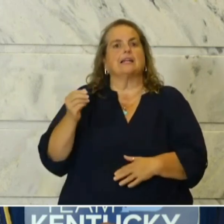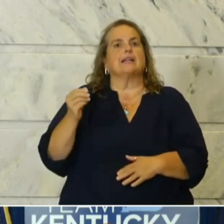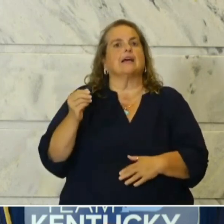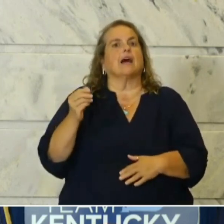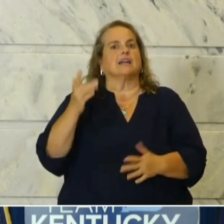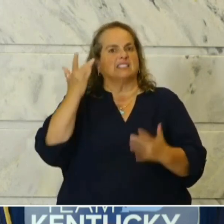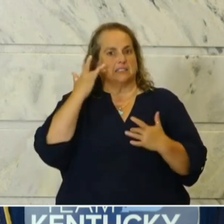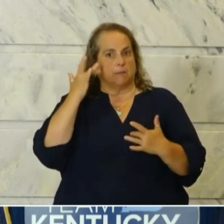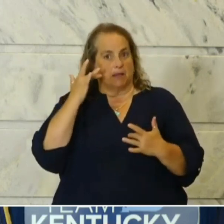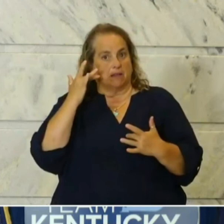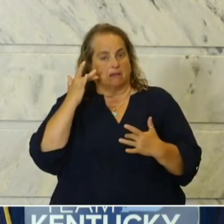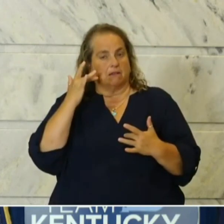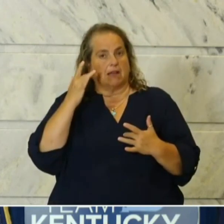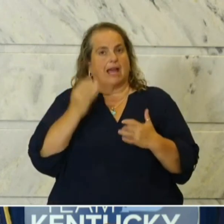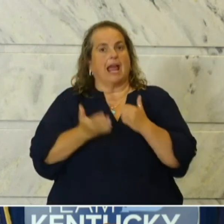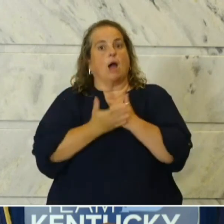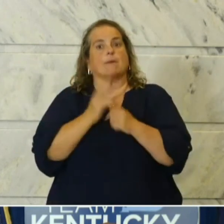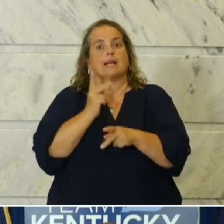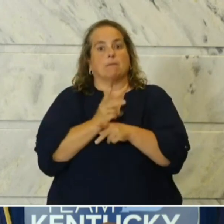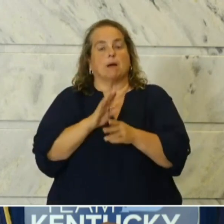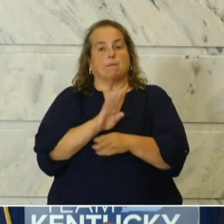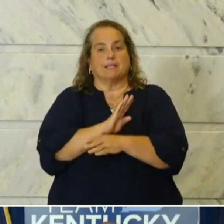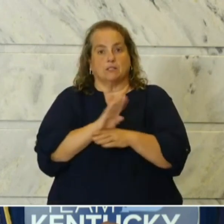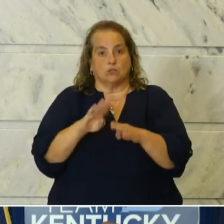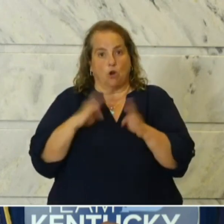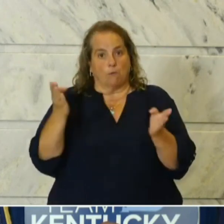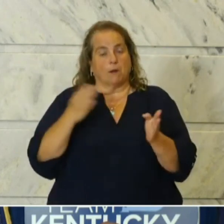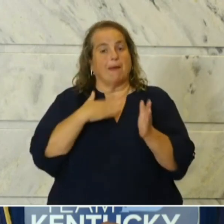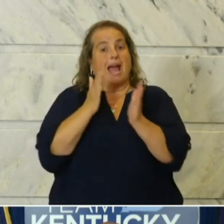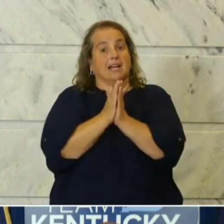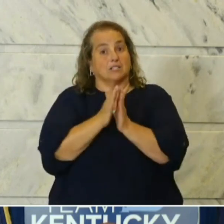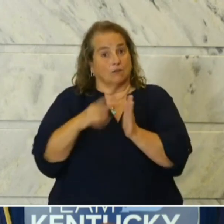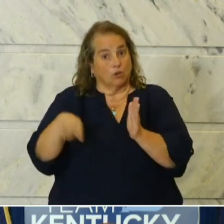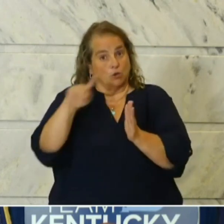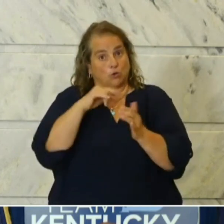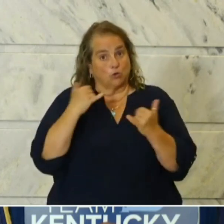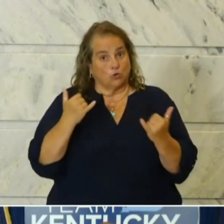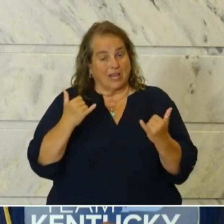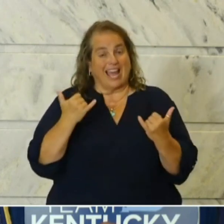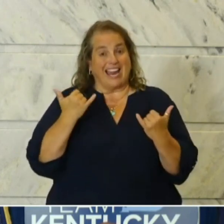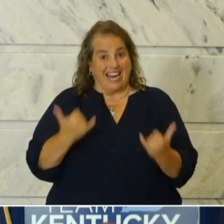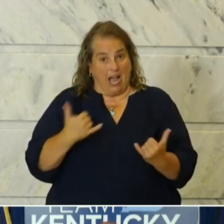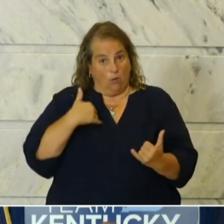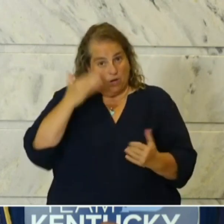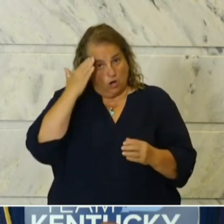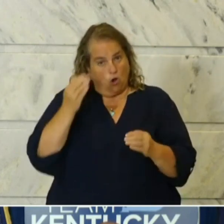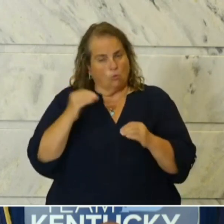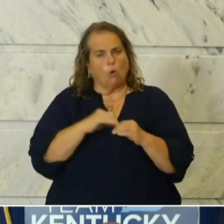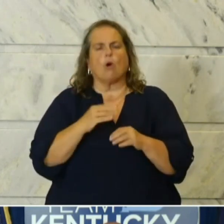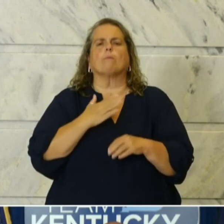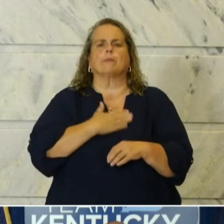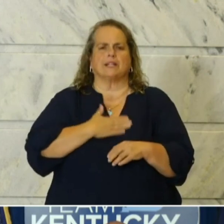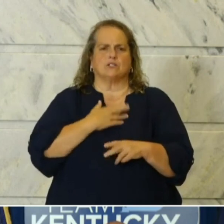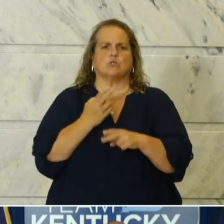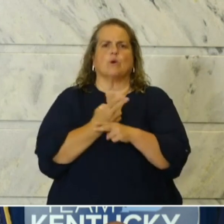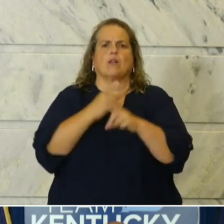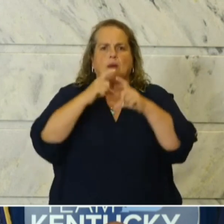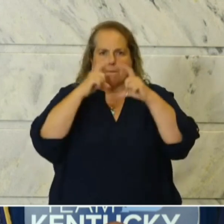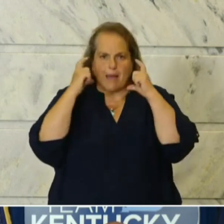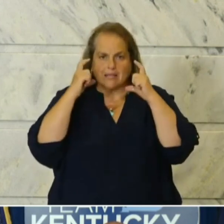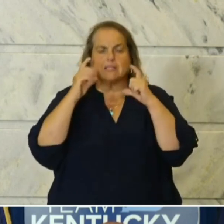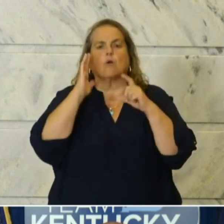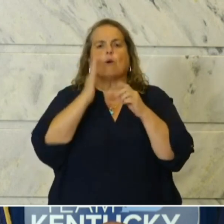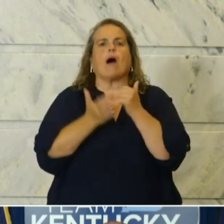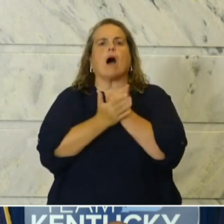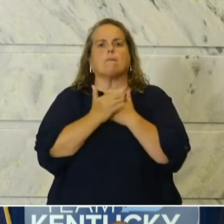get our businesses open. So again, my ask to you today, like it has been before, is now that we know more, please wear these masks. This is what's going to help us get